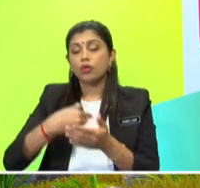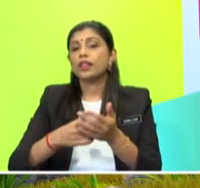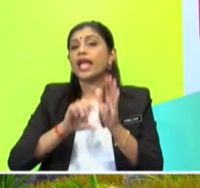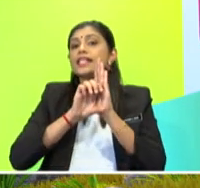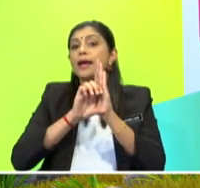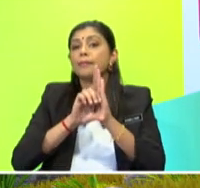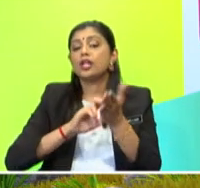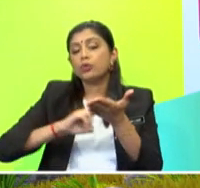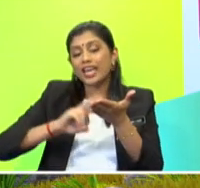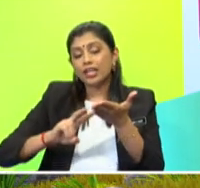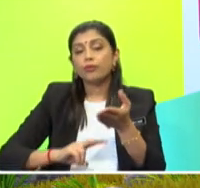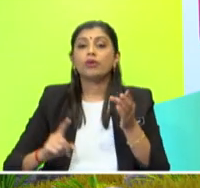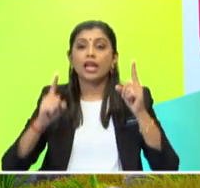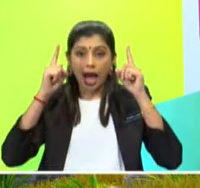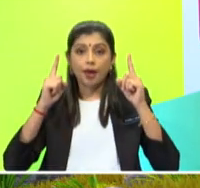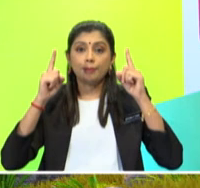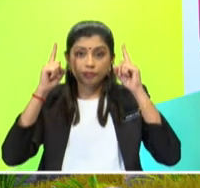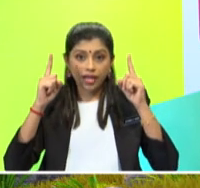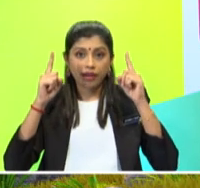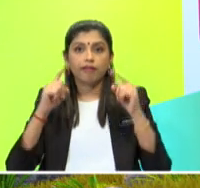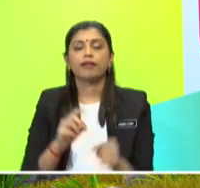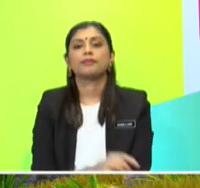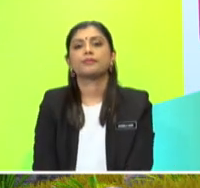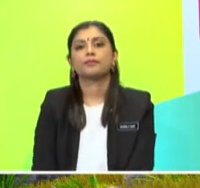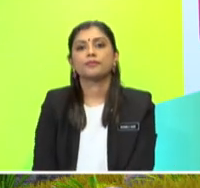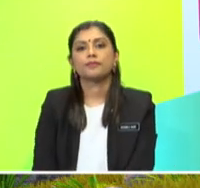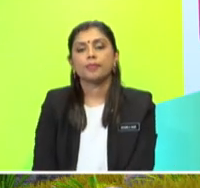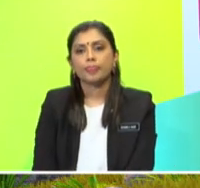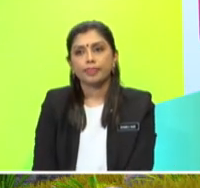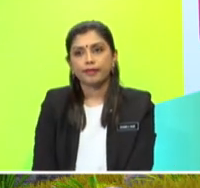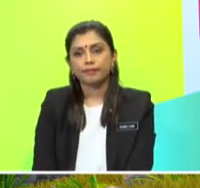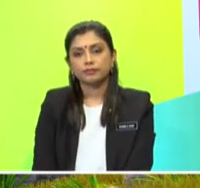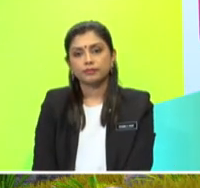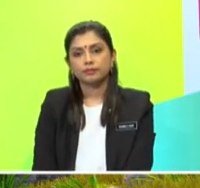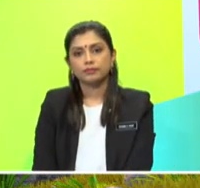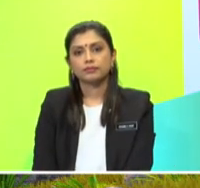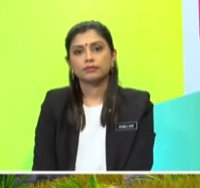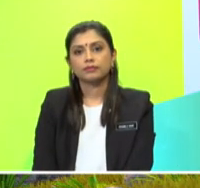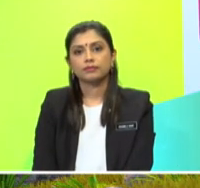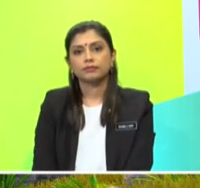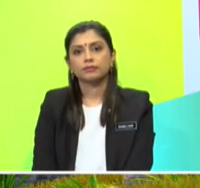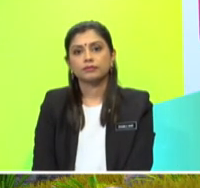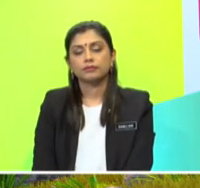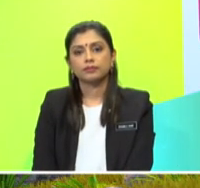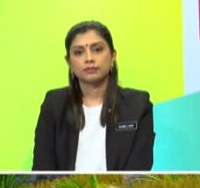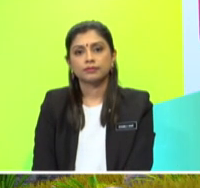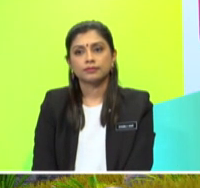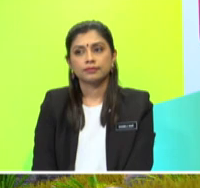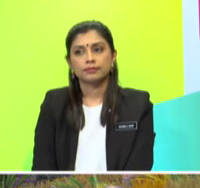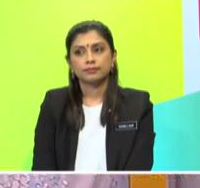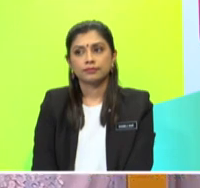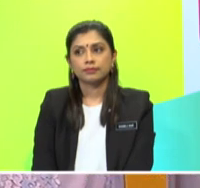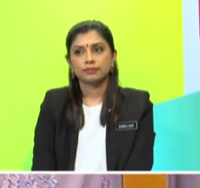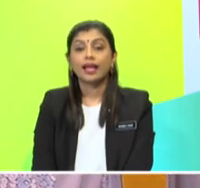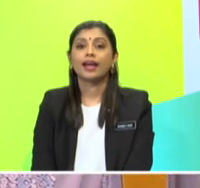with cohesive devices furthermore. And last but not least, your conclusion, therefore. So, Sean, looking at this, this is